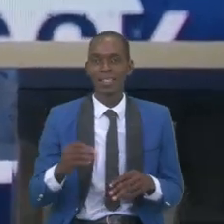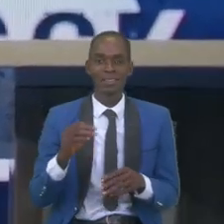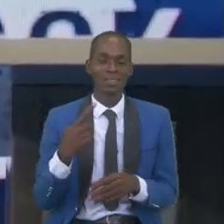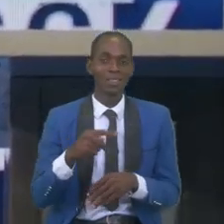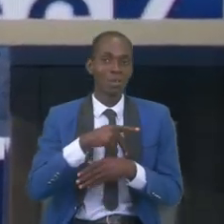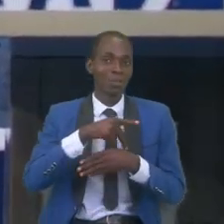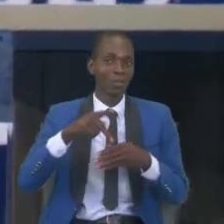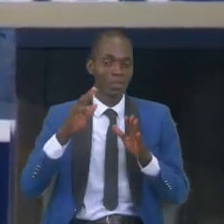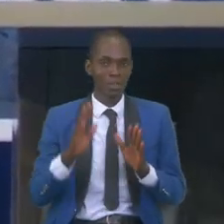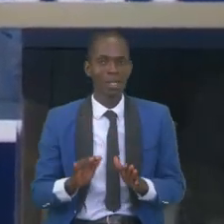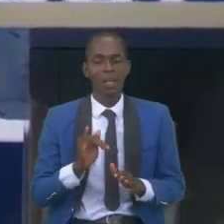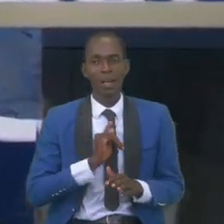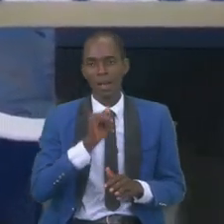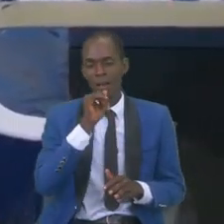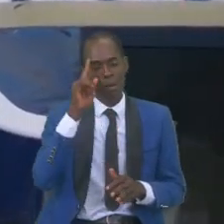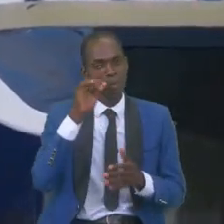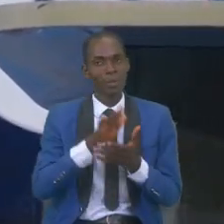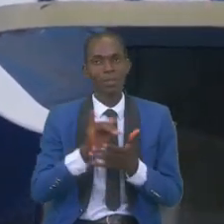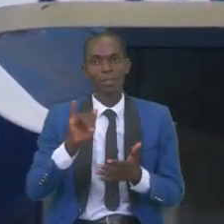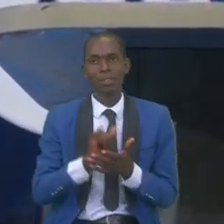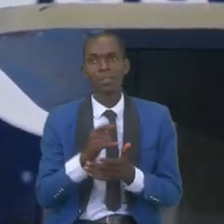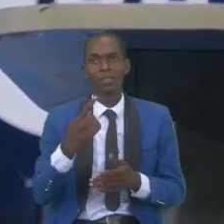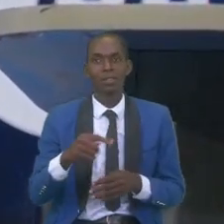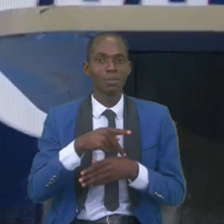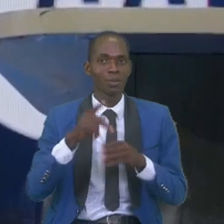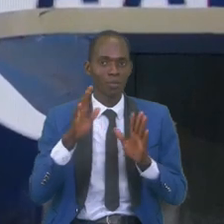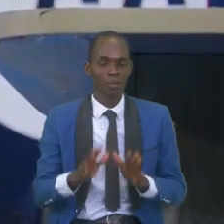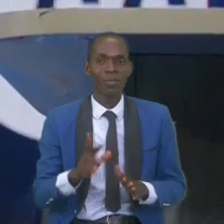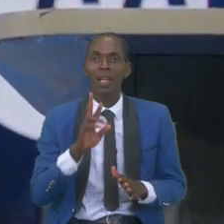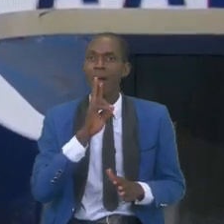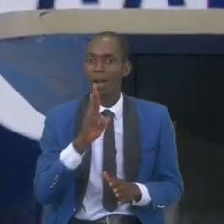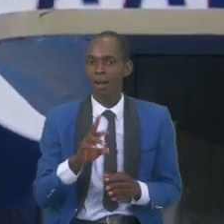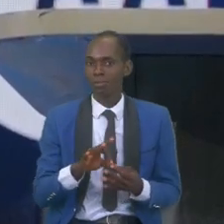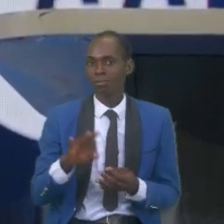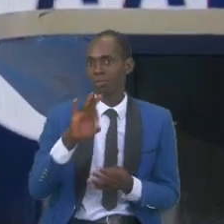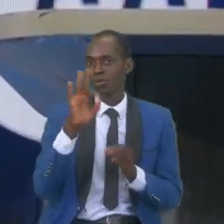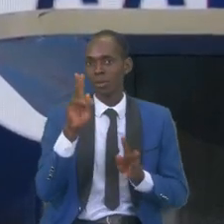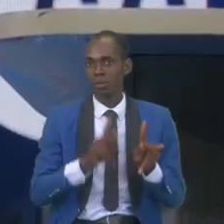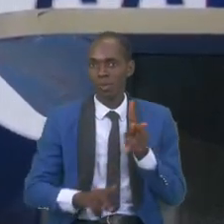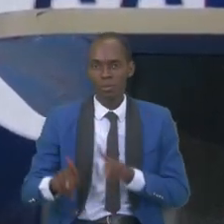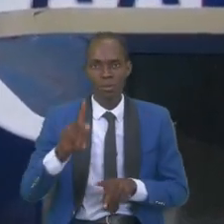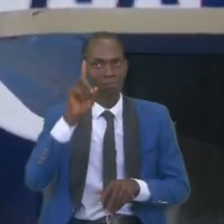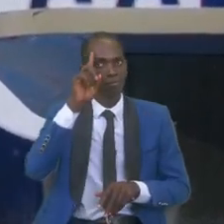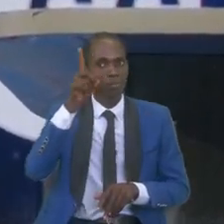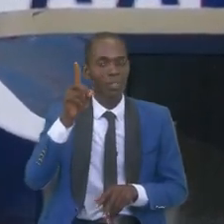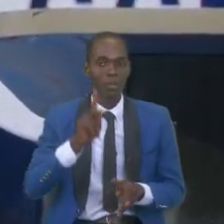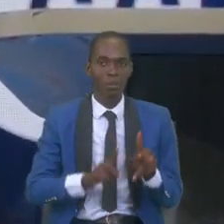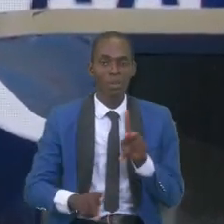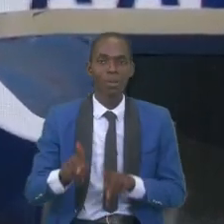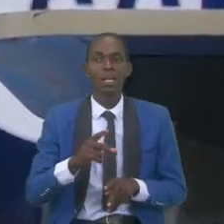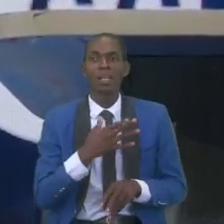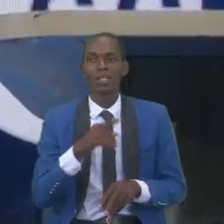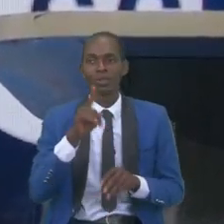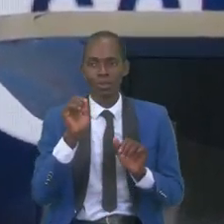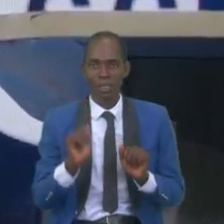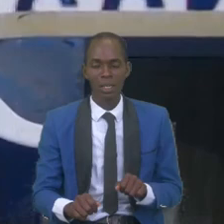the professionals are spiritual, intelligent, and you can take